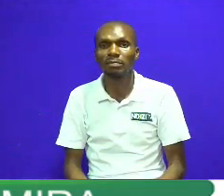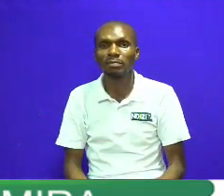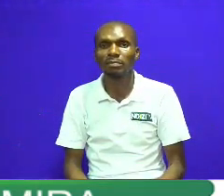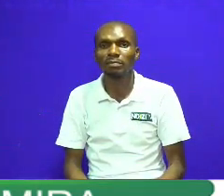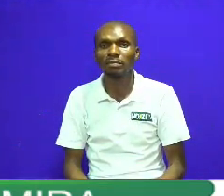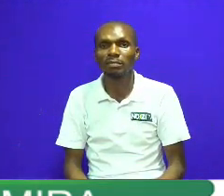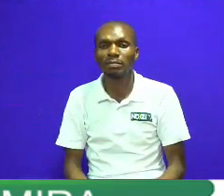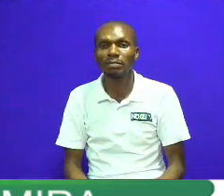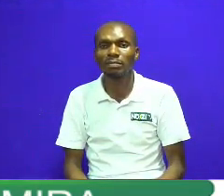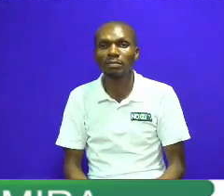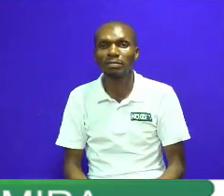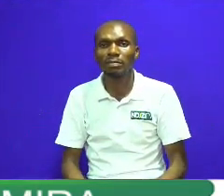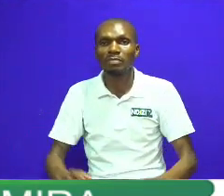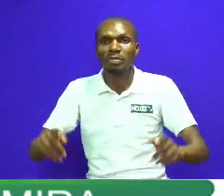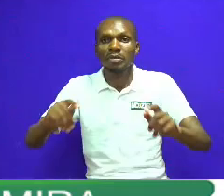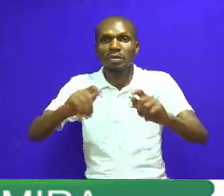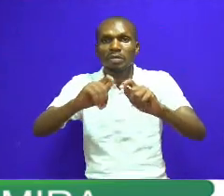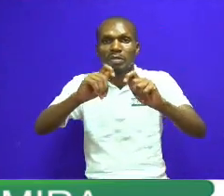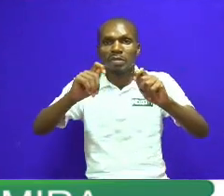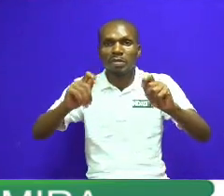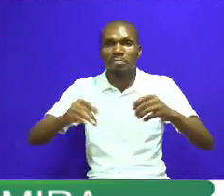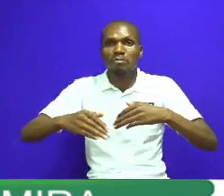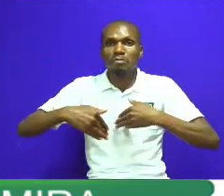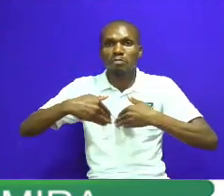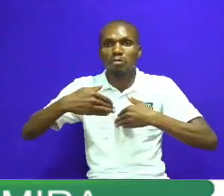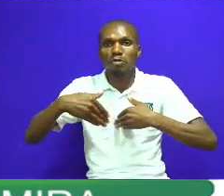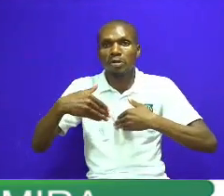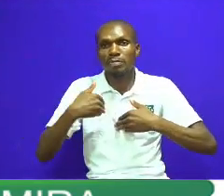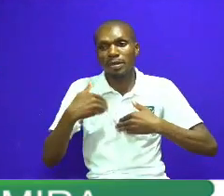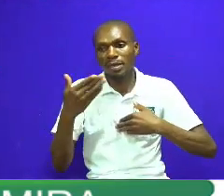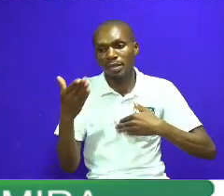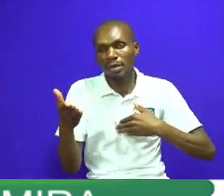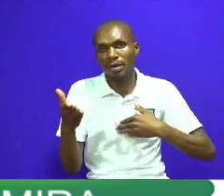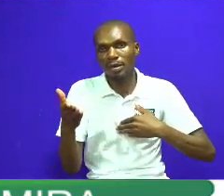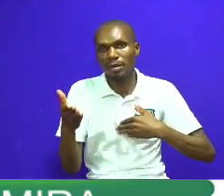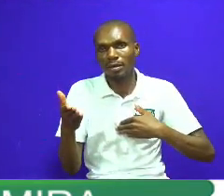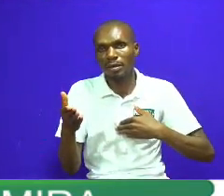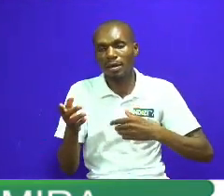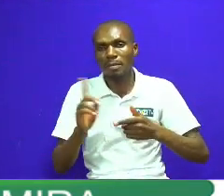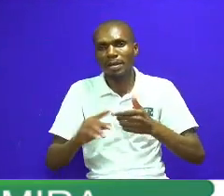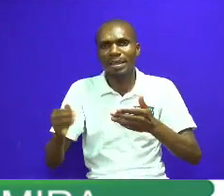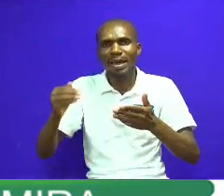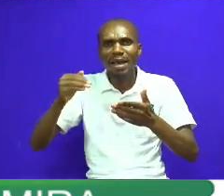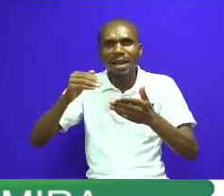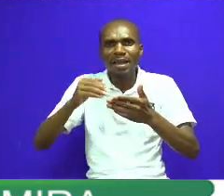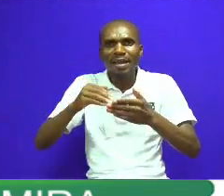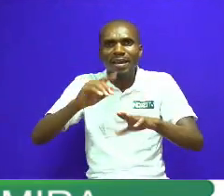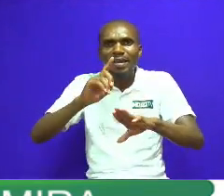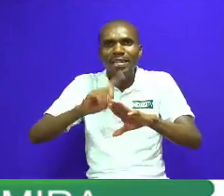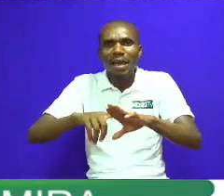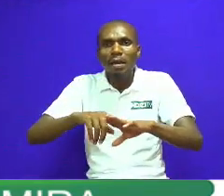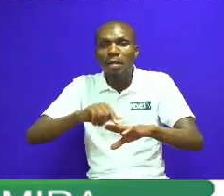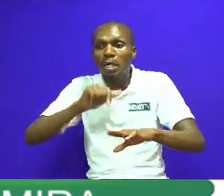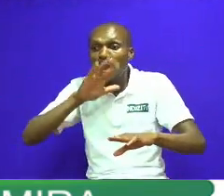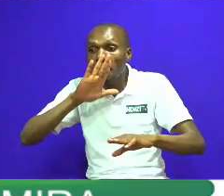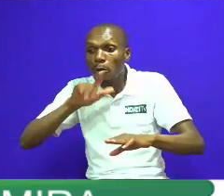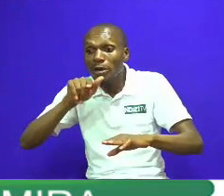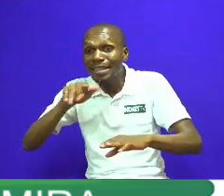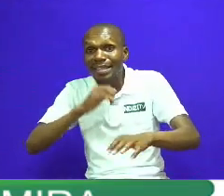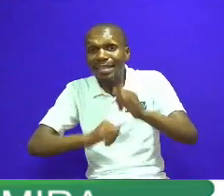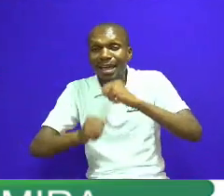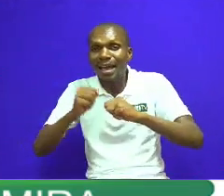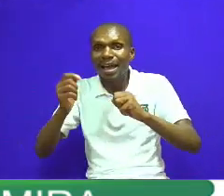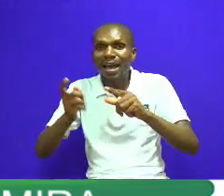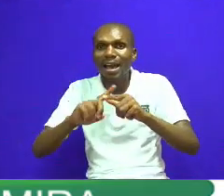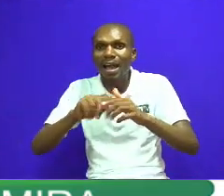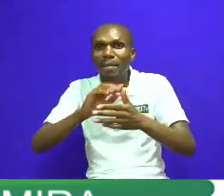Honorable member Steve Mogaka, I'm always second to none. But I will encourage these boys that this year they